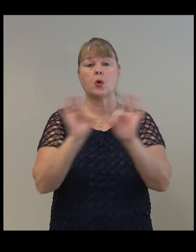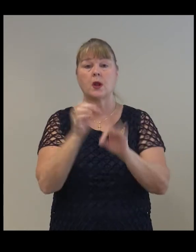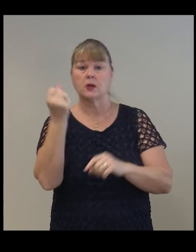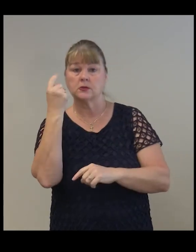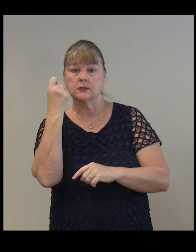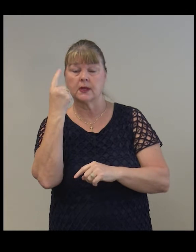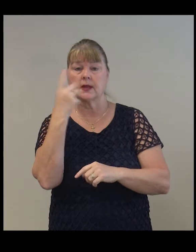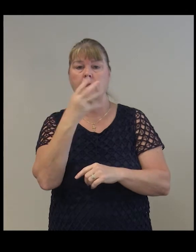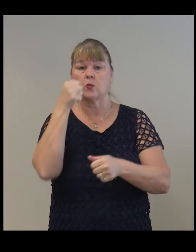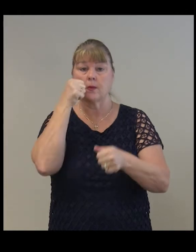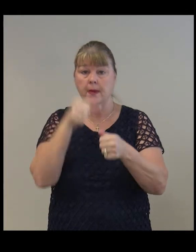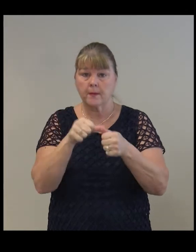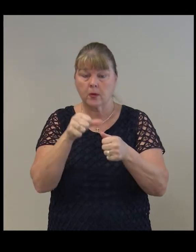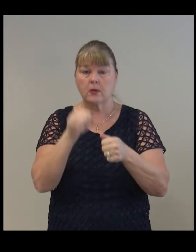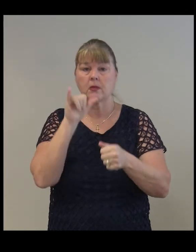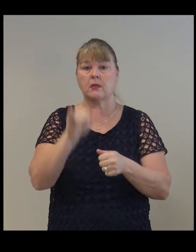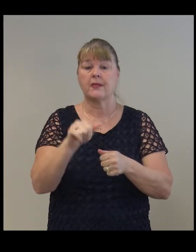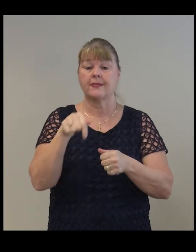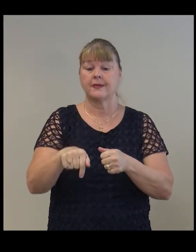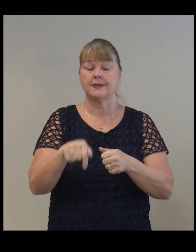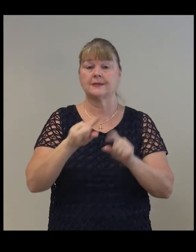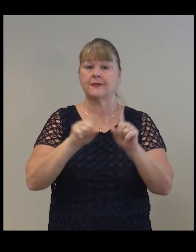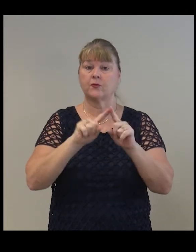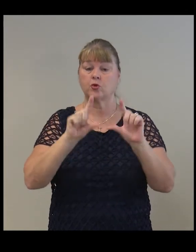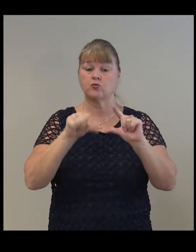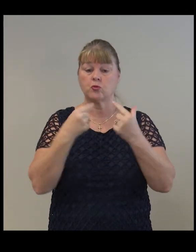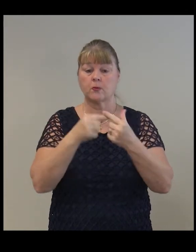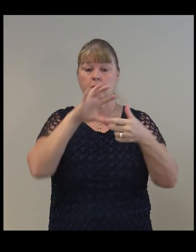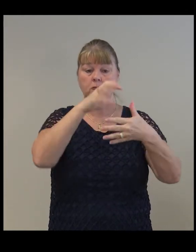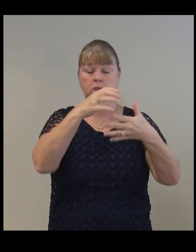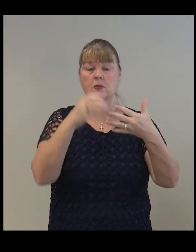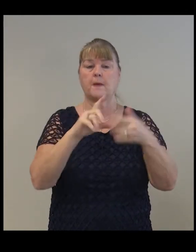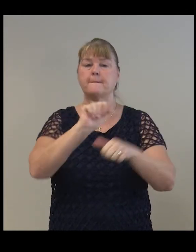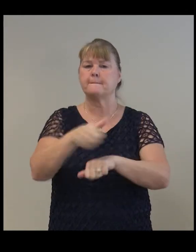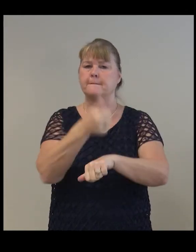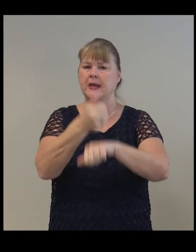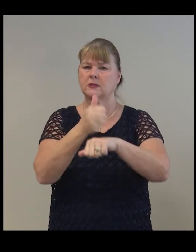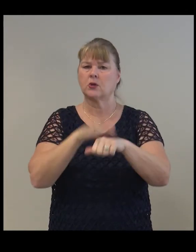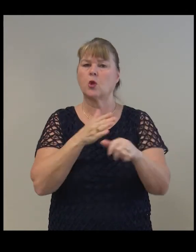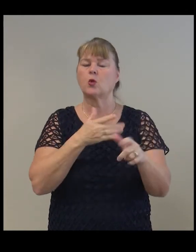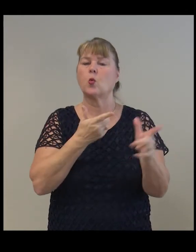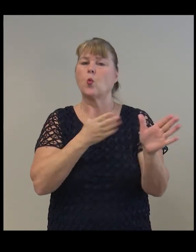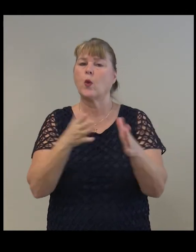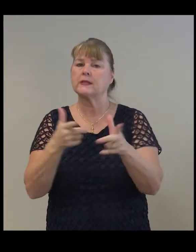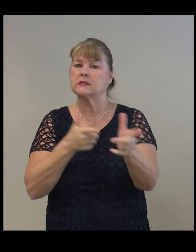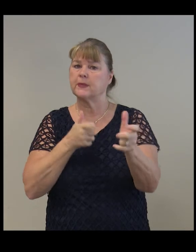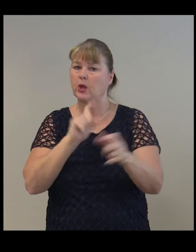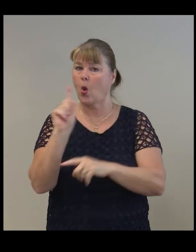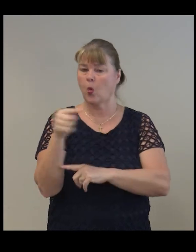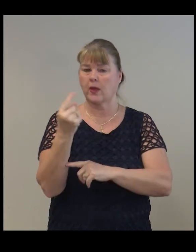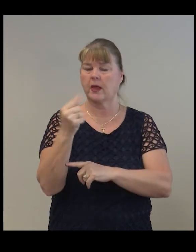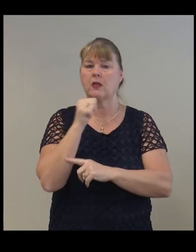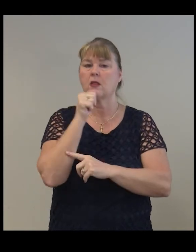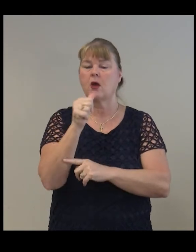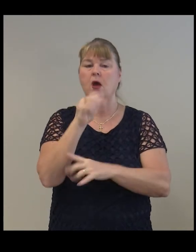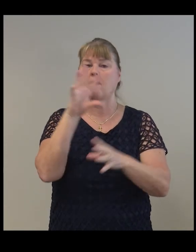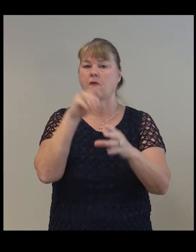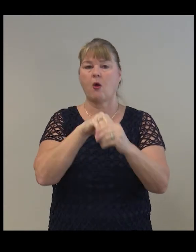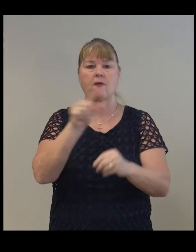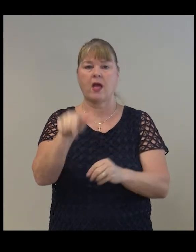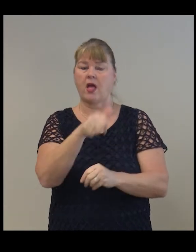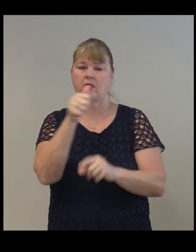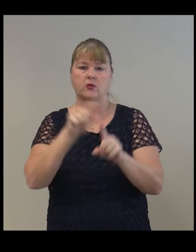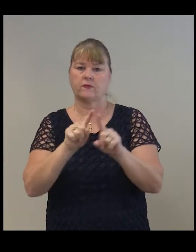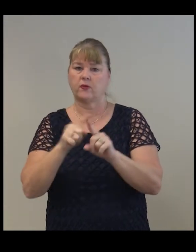remember that these categories are based on wind speed only, and they don't take any other factors into consideration. These